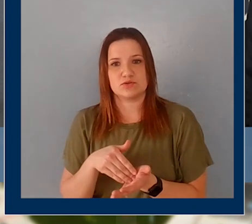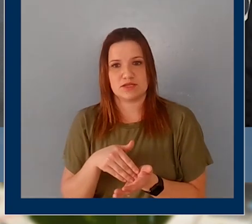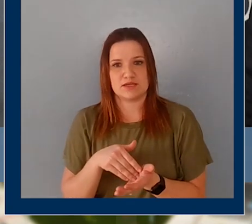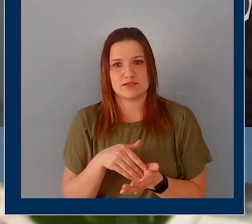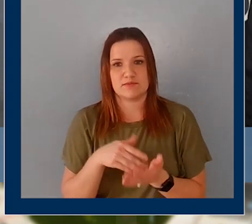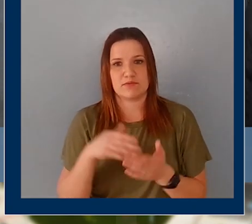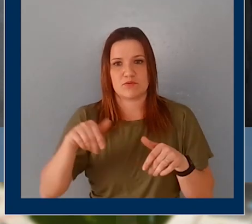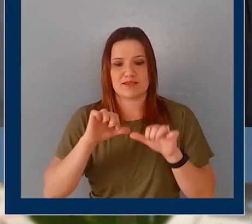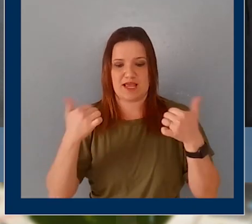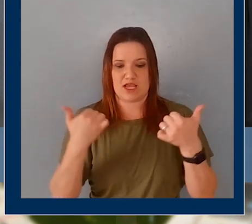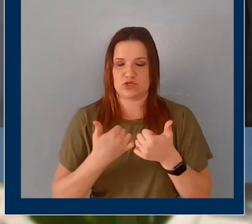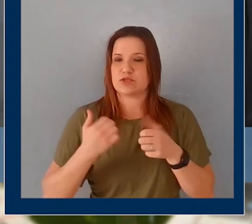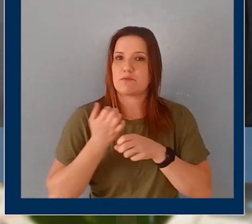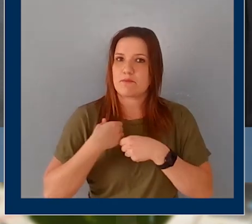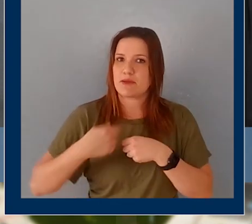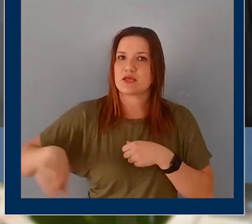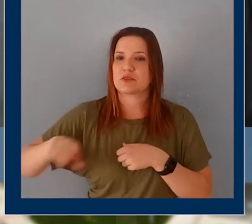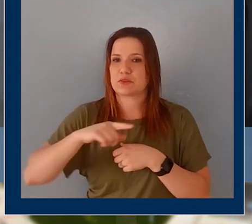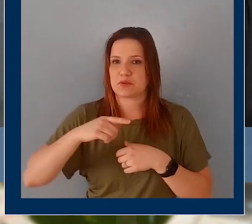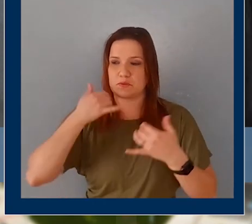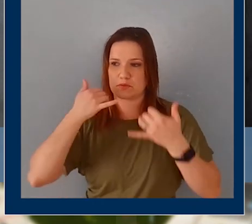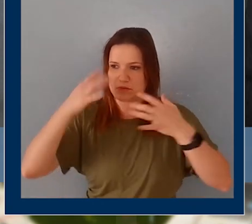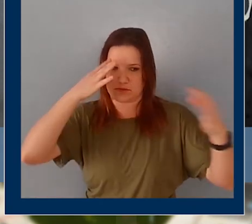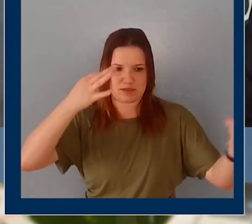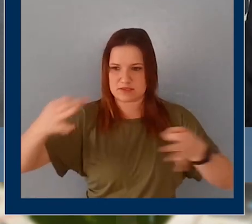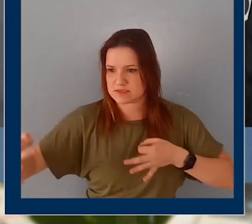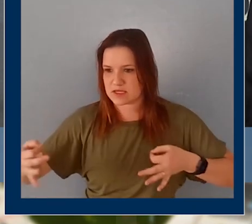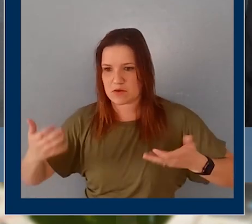are. Yeah, in some cases even more intense.